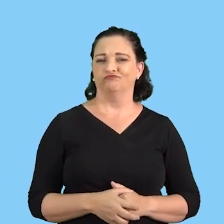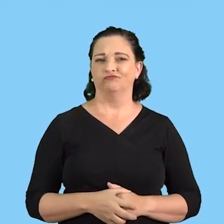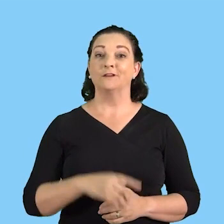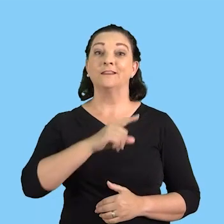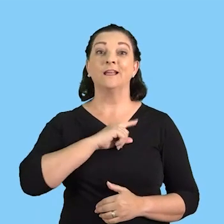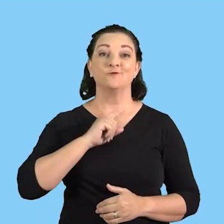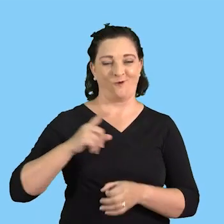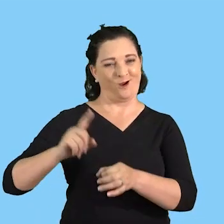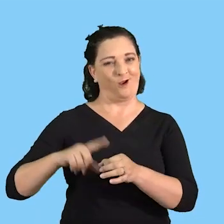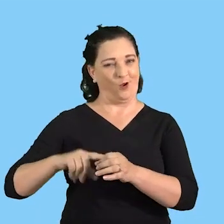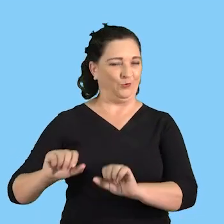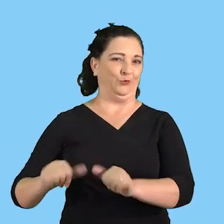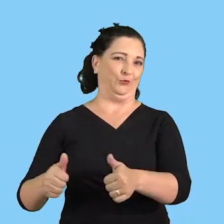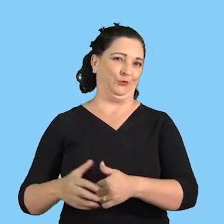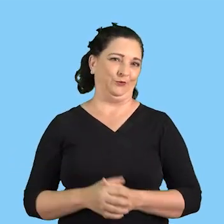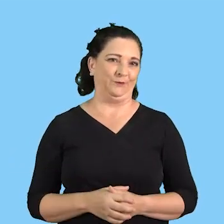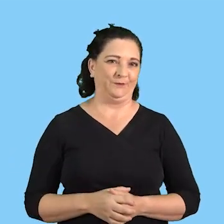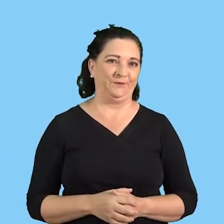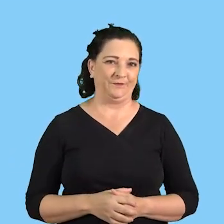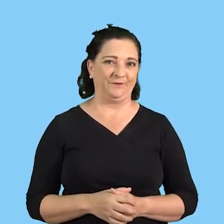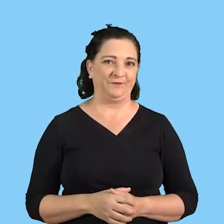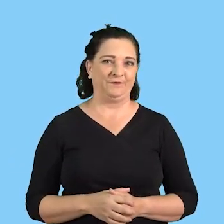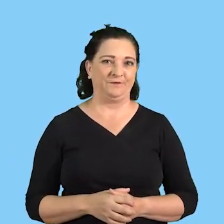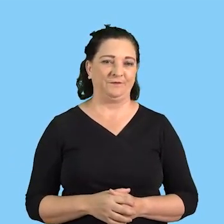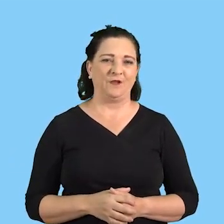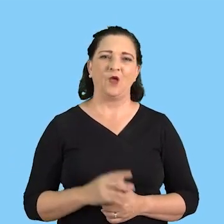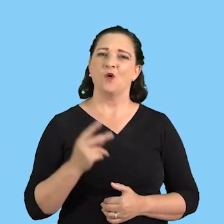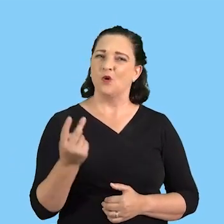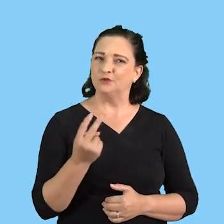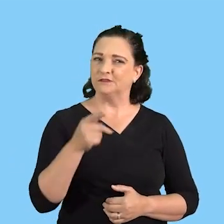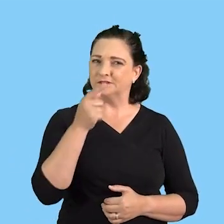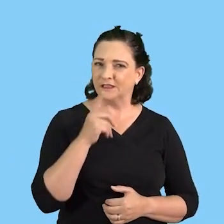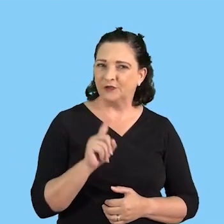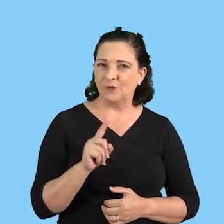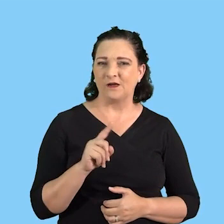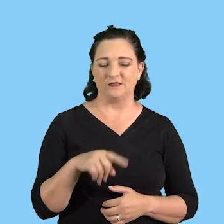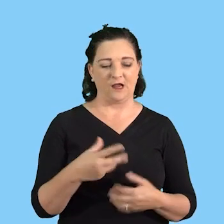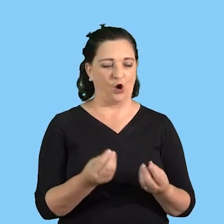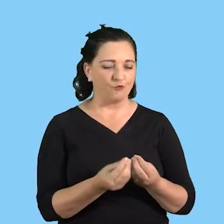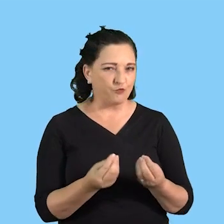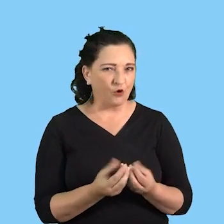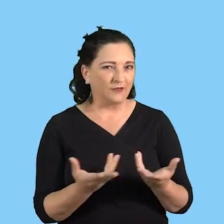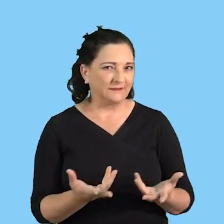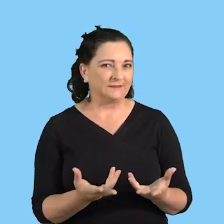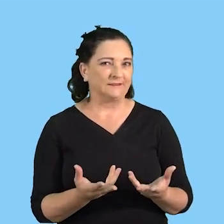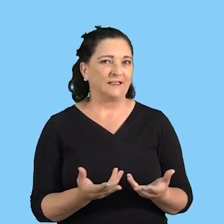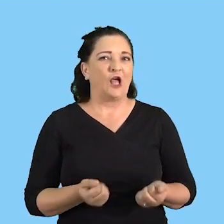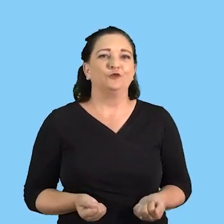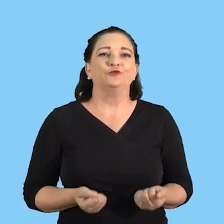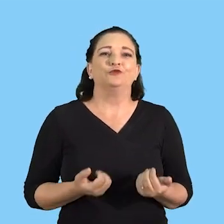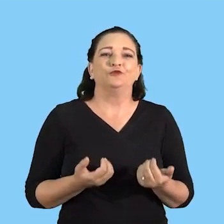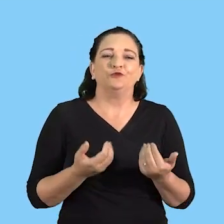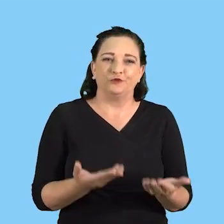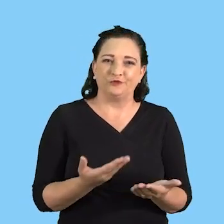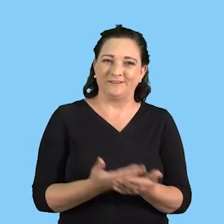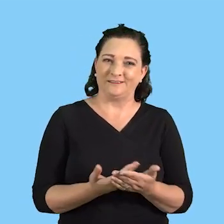is regarded as quality. It also refers to the products and services that satisfy